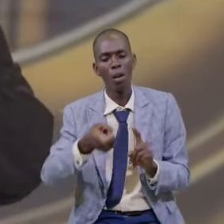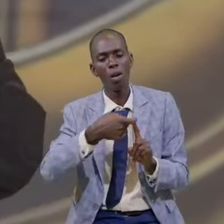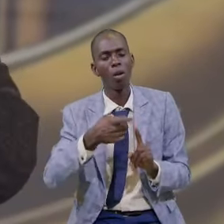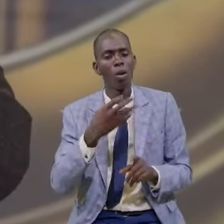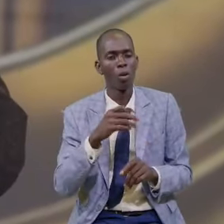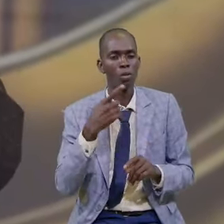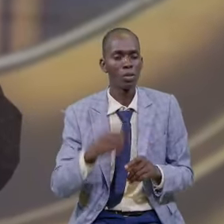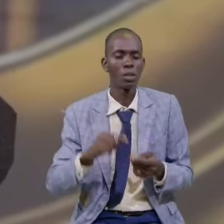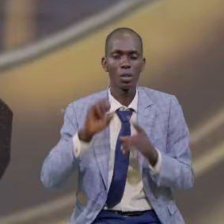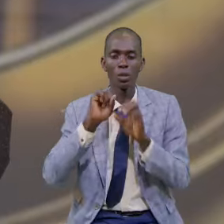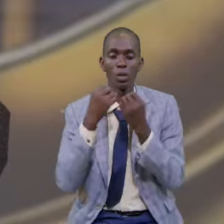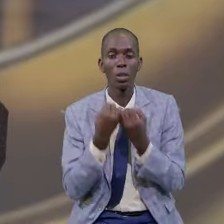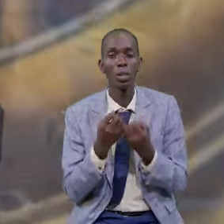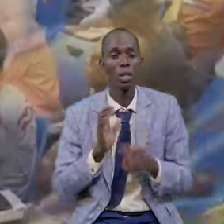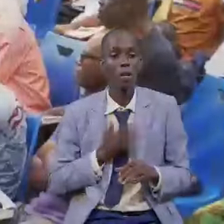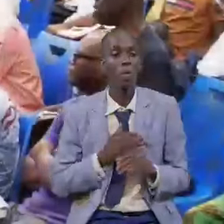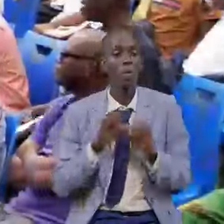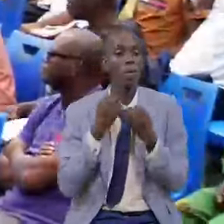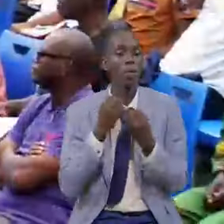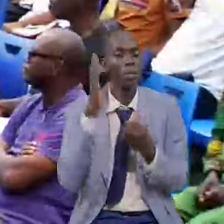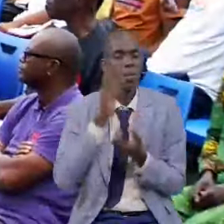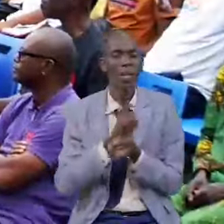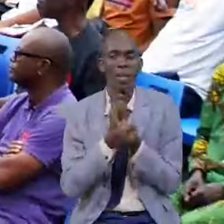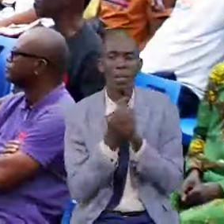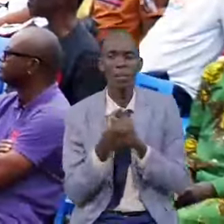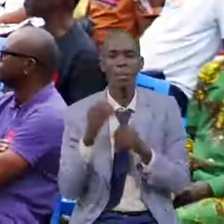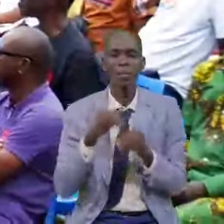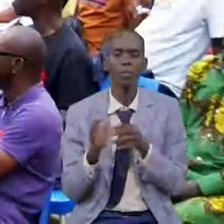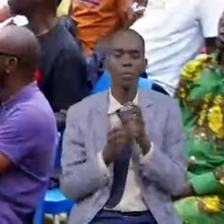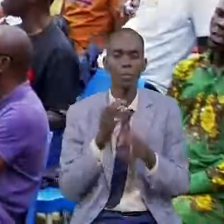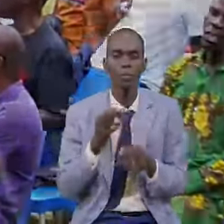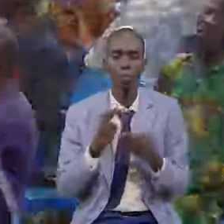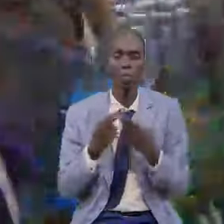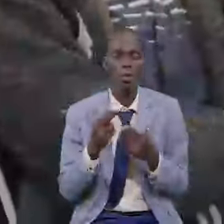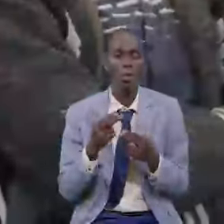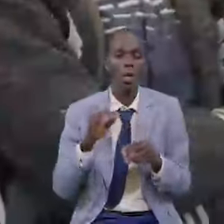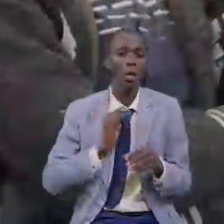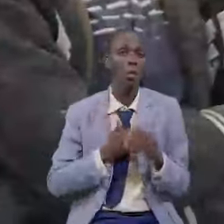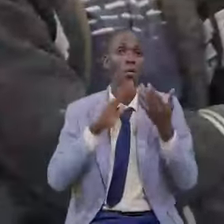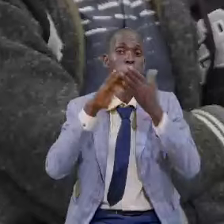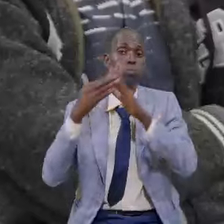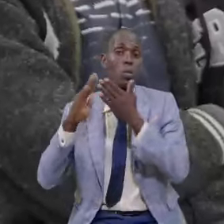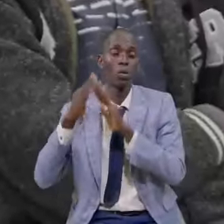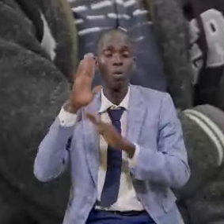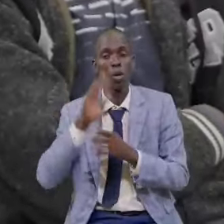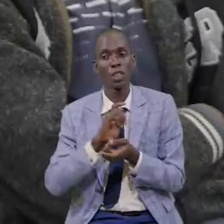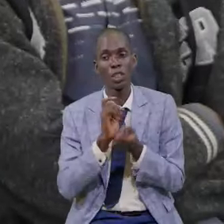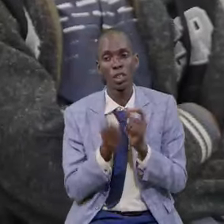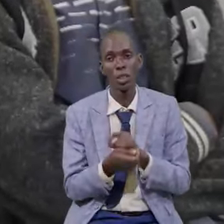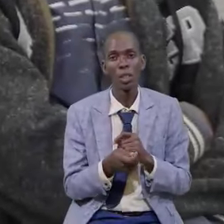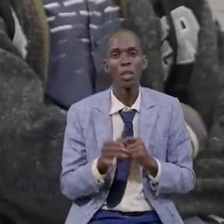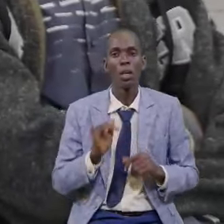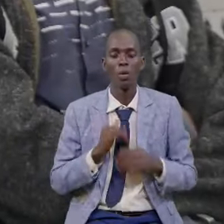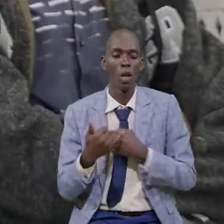Our society will change. Our country will change. We'll turn what we have